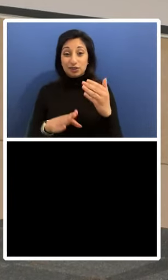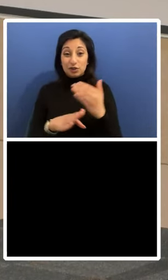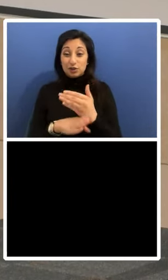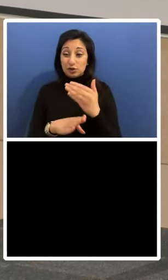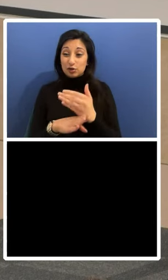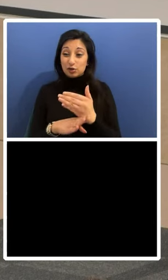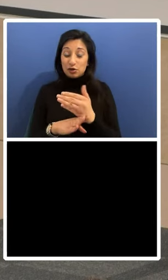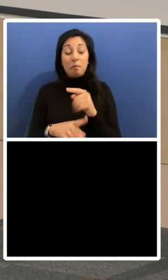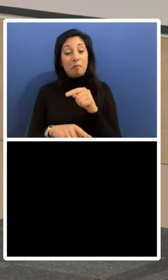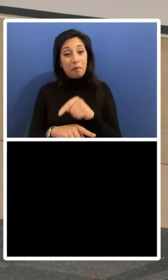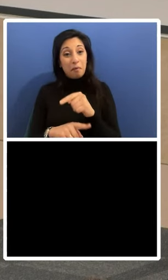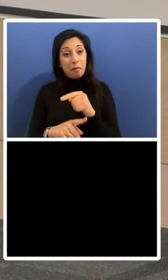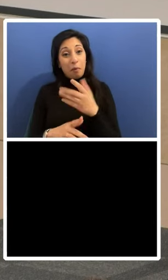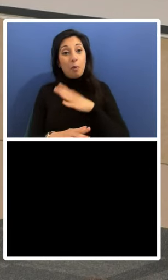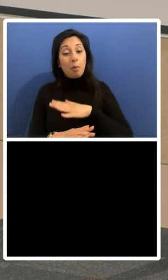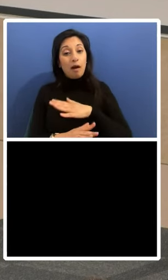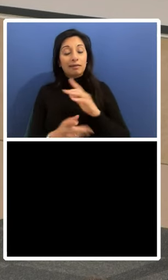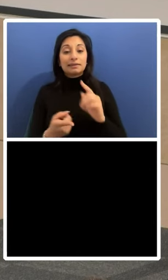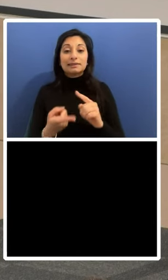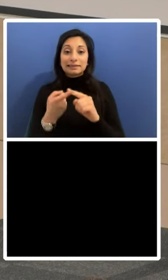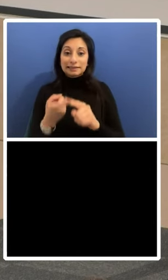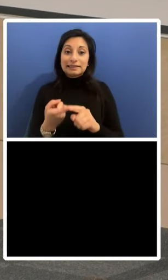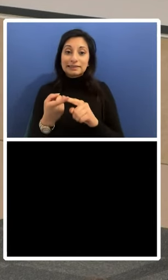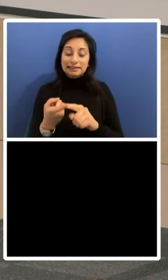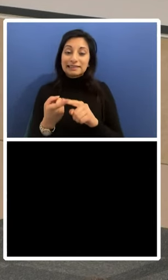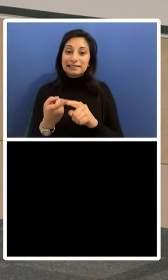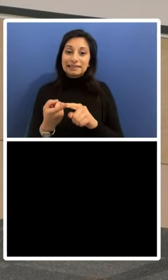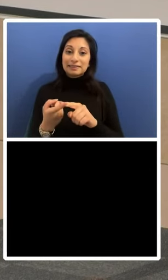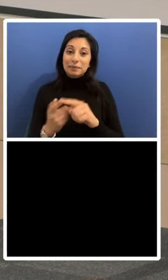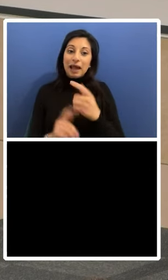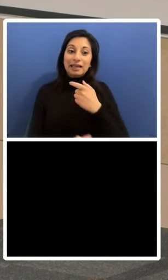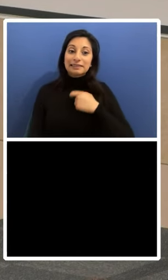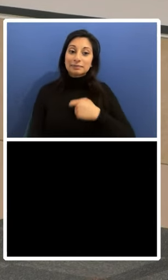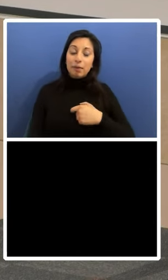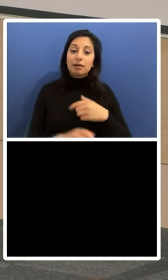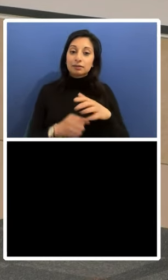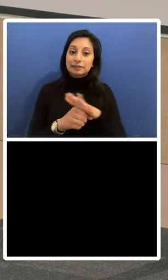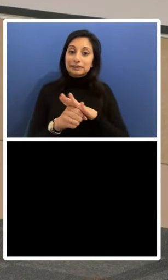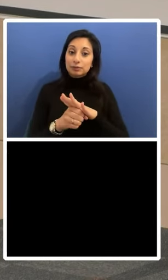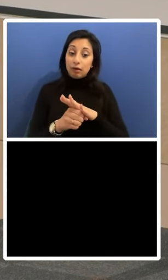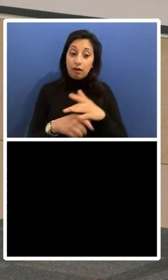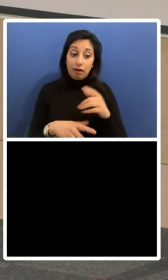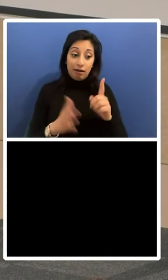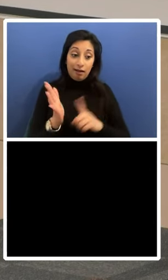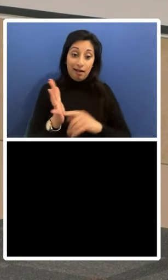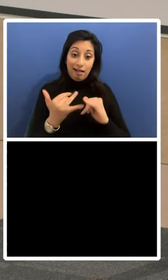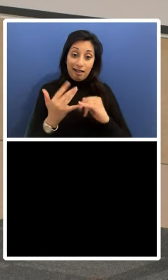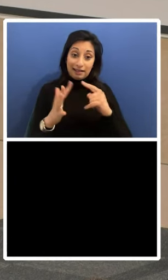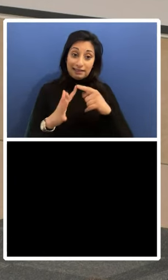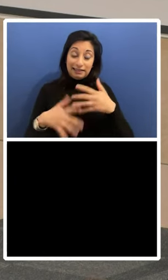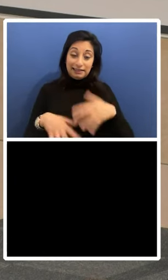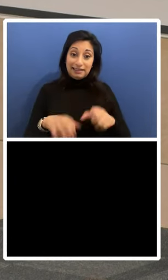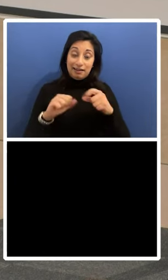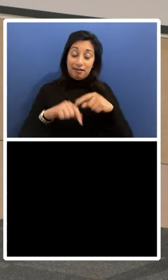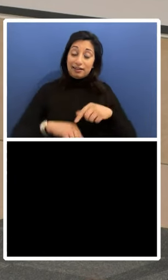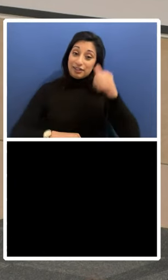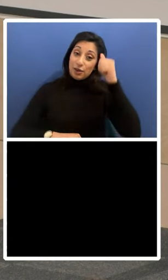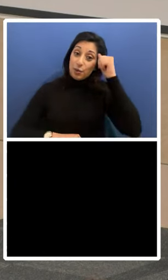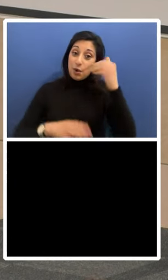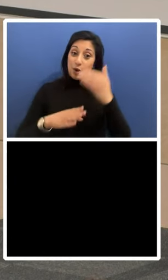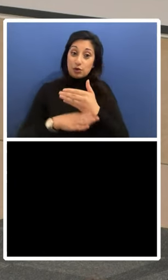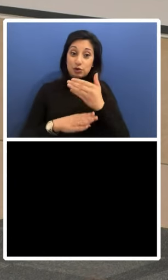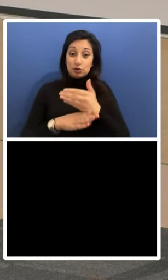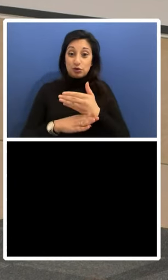situation. I studied at LSE, so I know there's an extremely wide range of financial backgrounds here. And some people